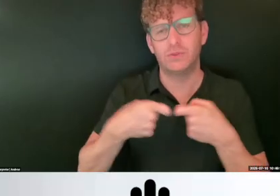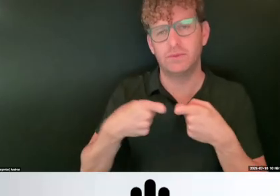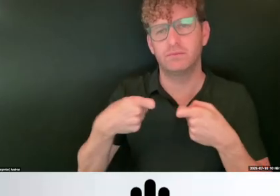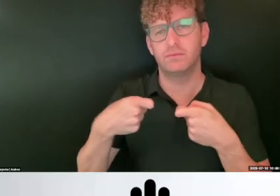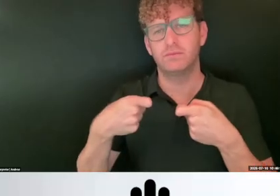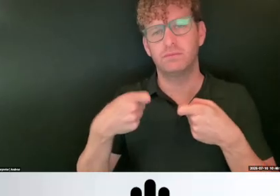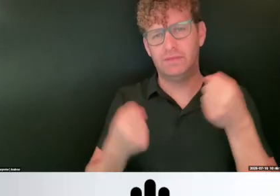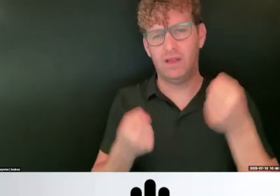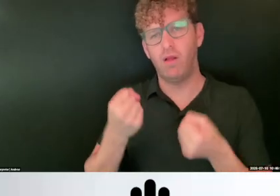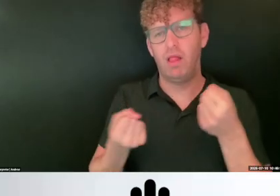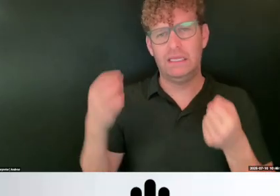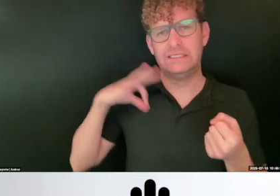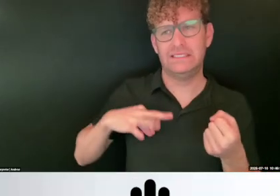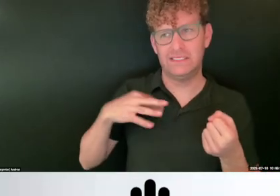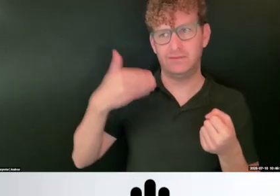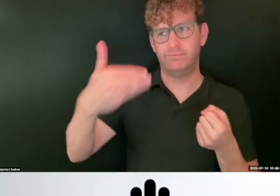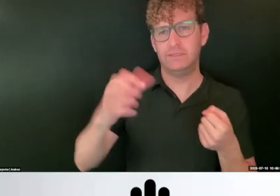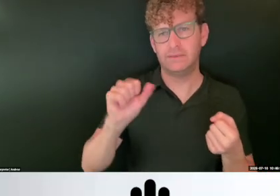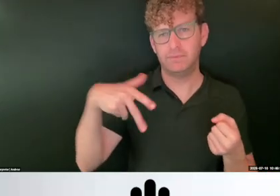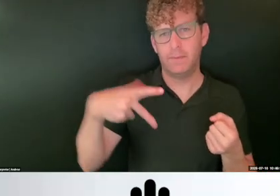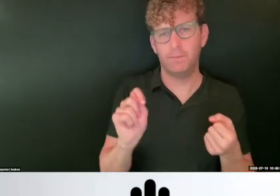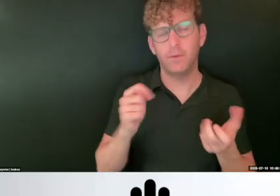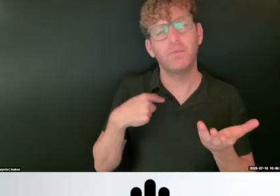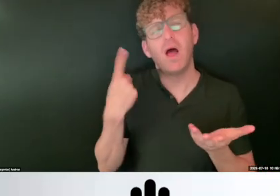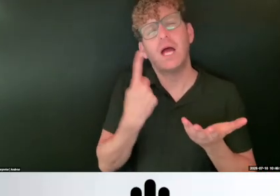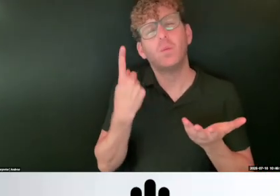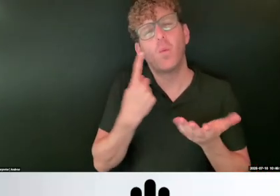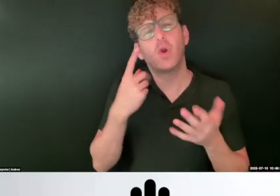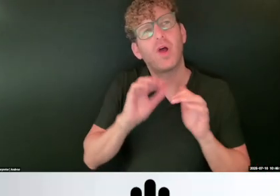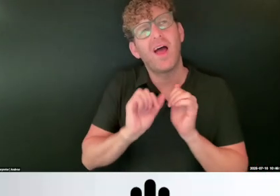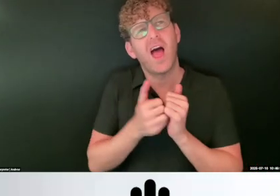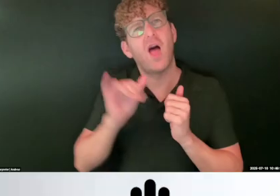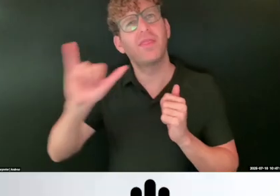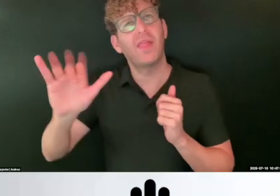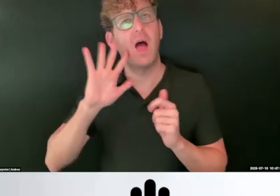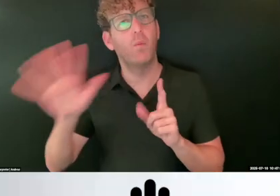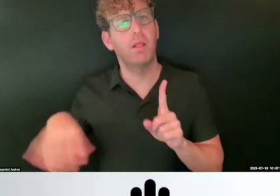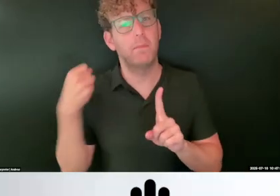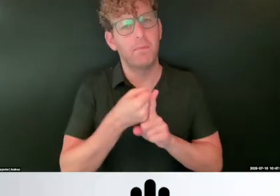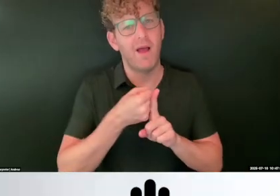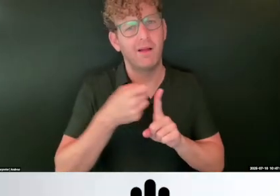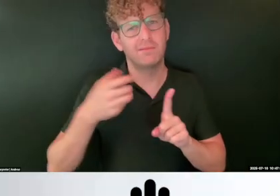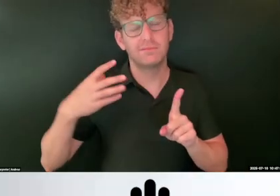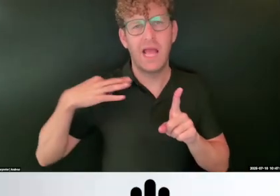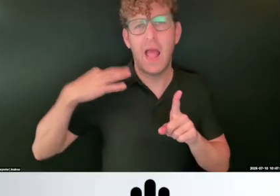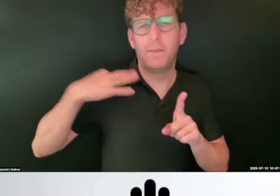how that will impact applications. So people who've applied recently,